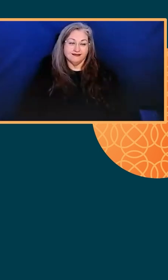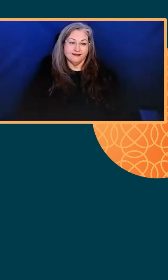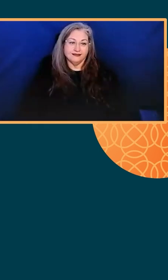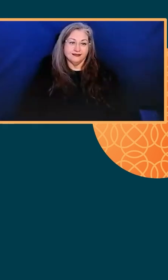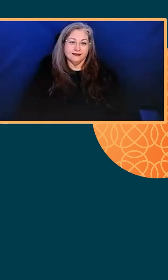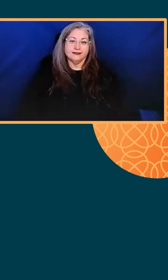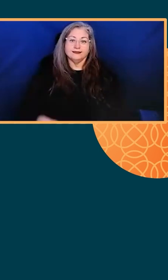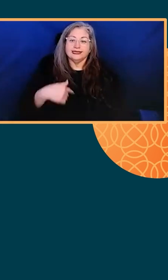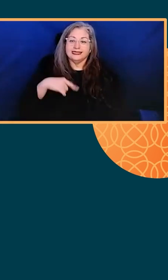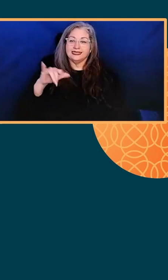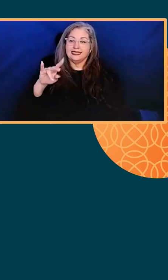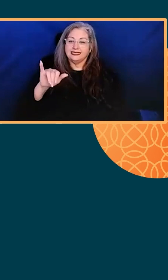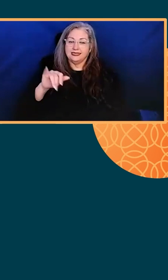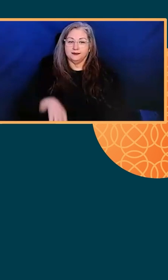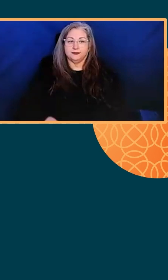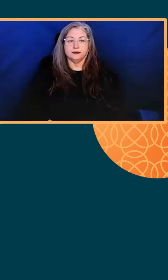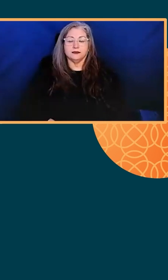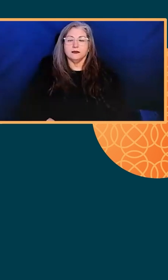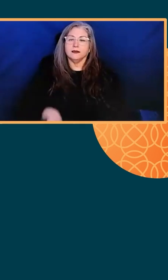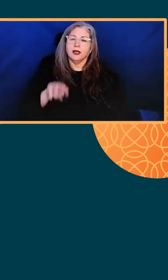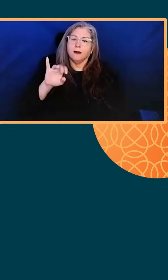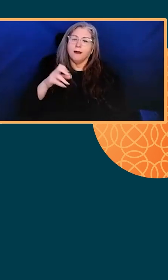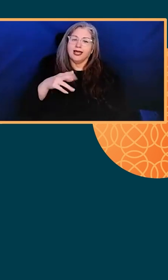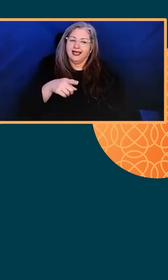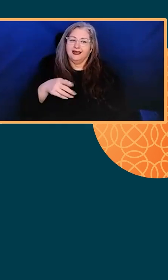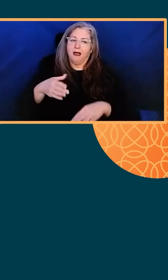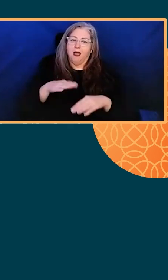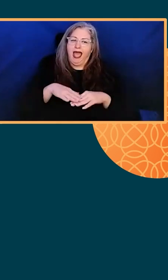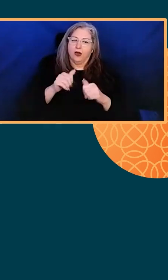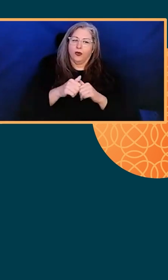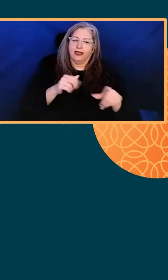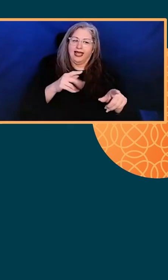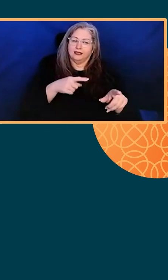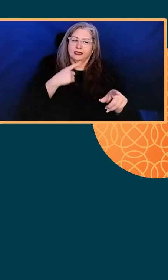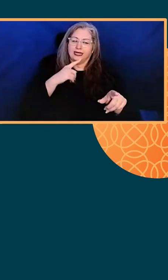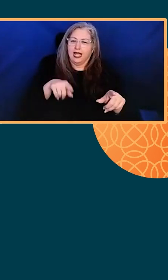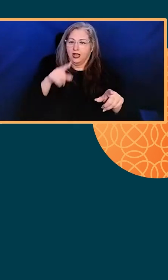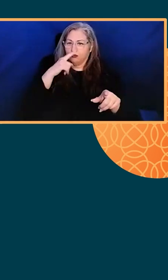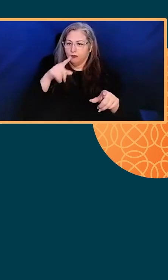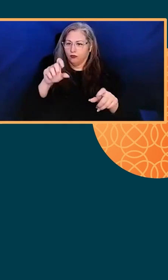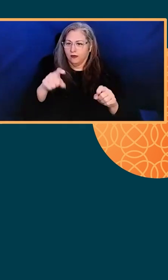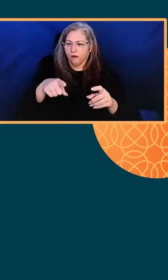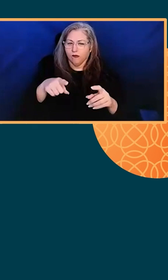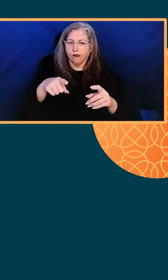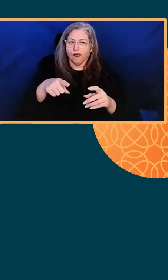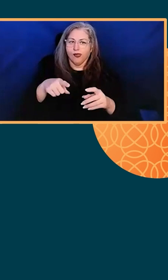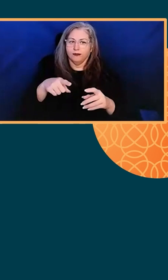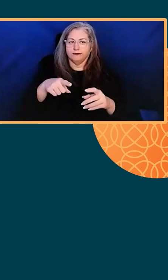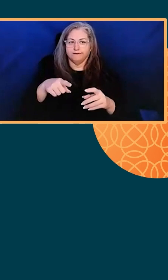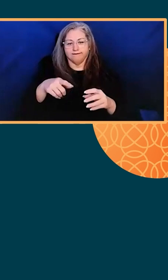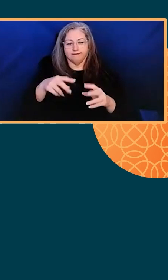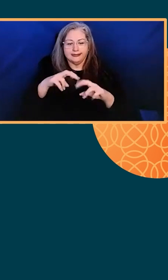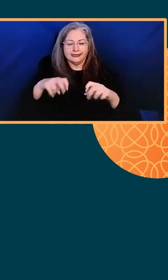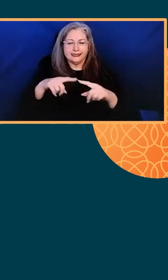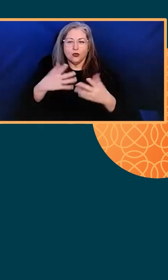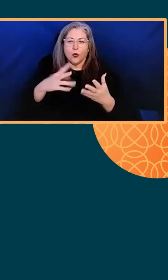This is Lindsey. Micah, building on what Hazel said, can you unpack for those listening today, what does